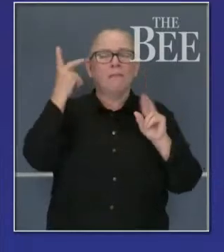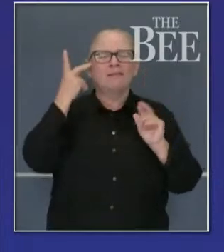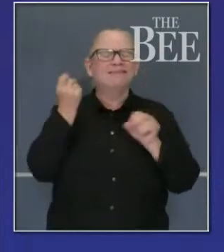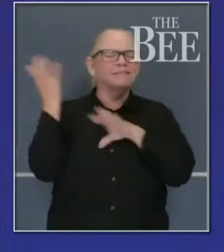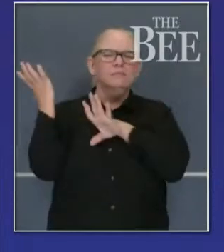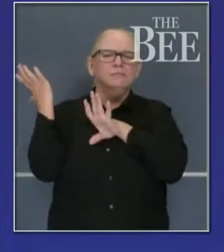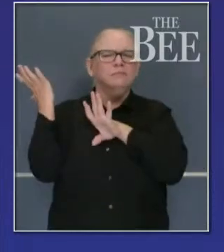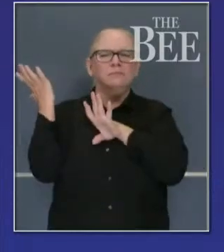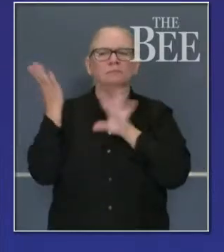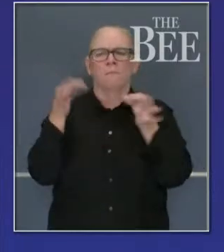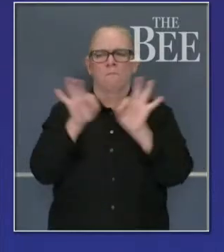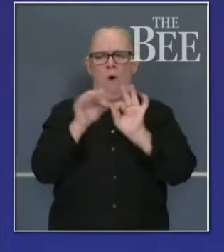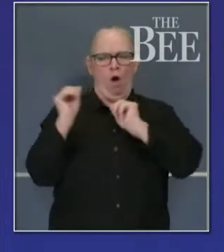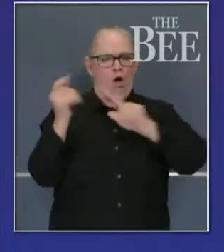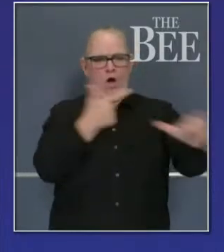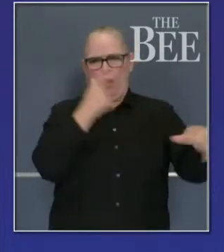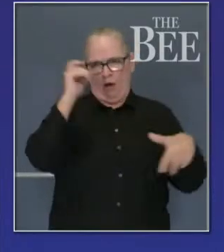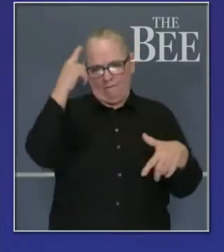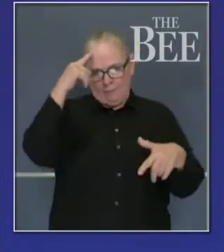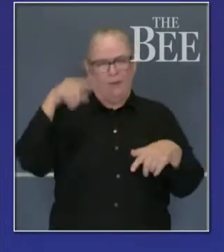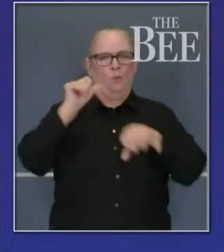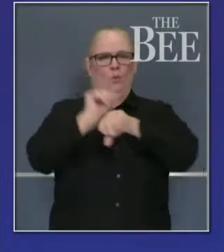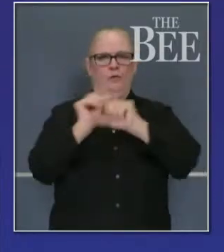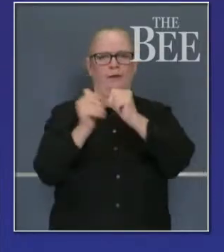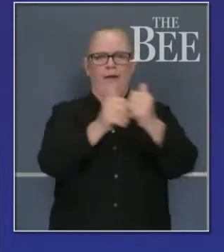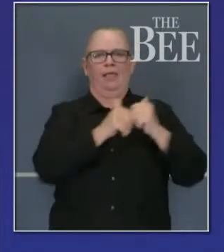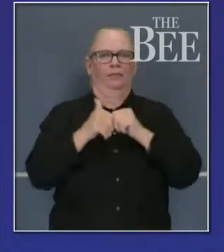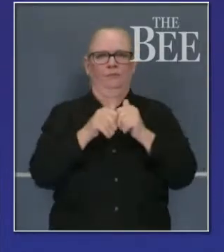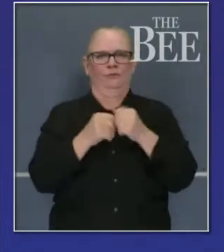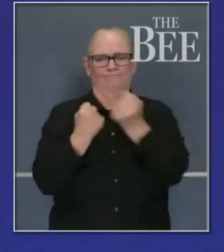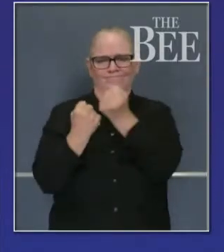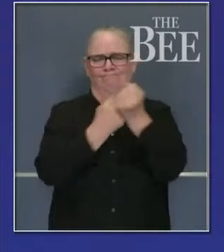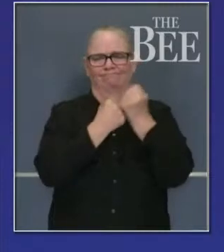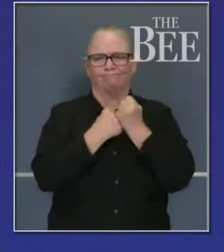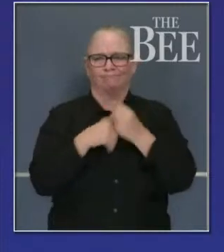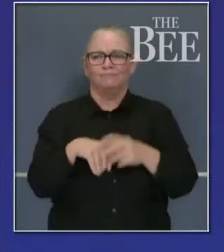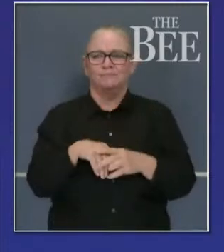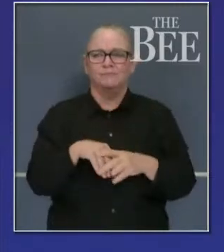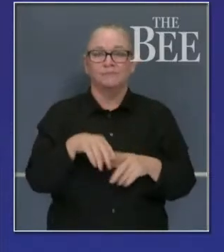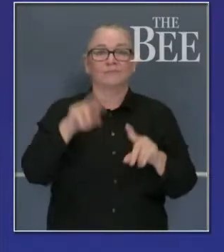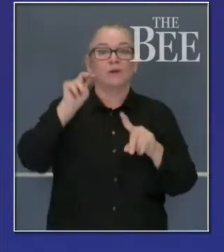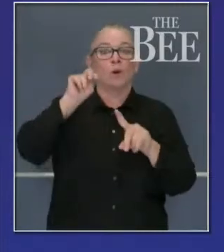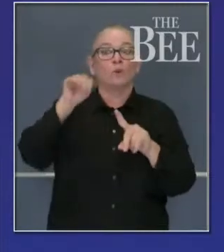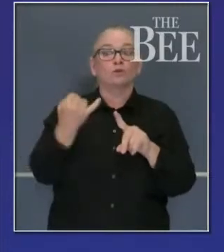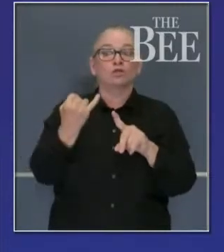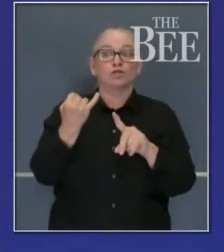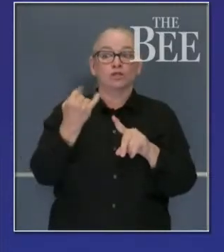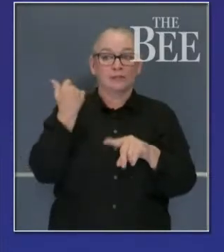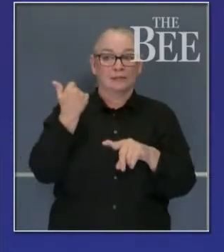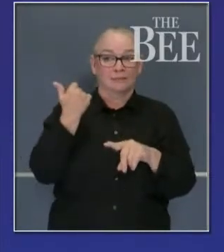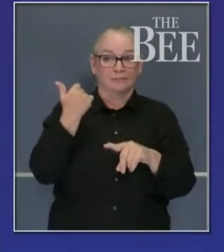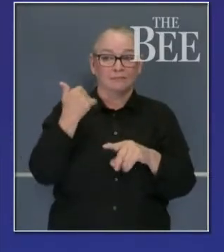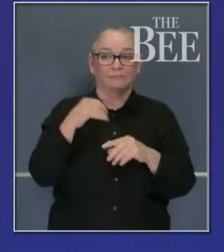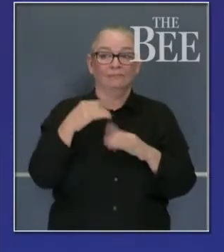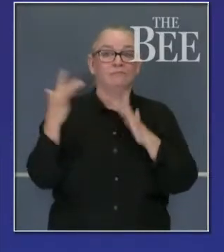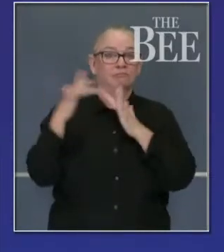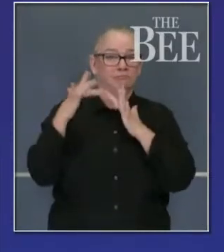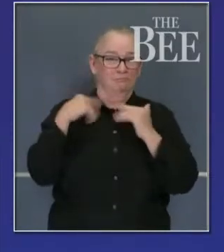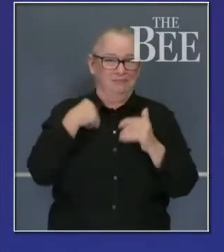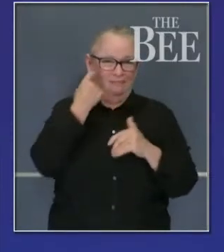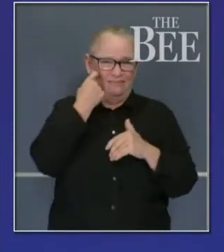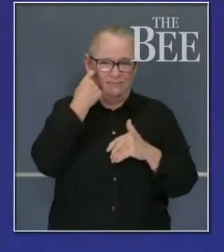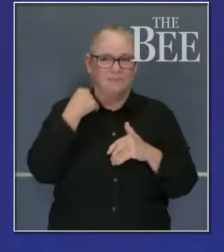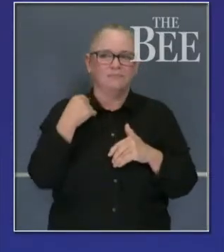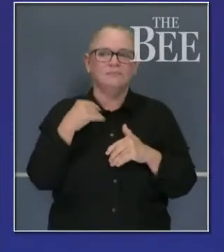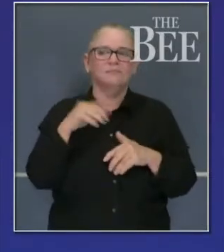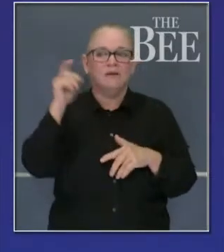but includes New Jersey. Governor Murphy picked up the phone and he sent 3 engines from New Jersey. We had firefighters,